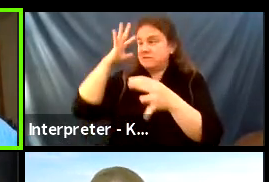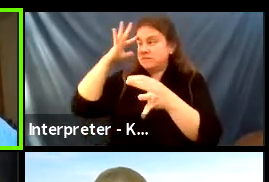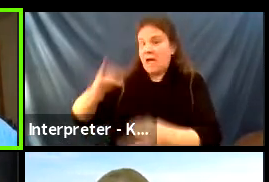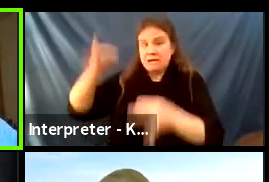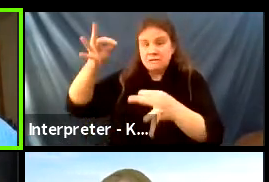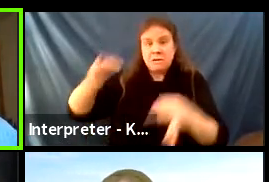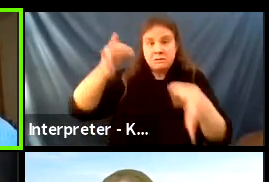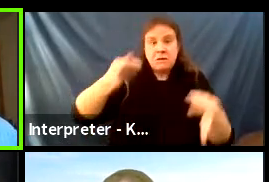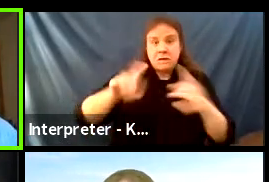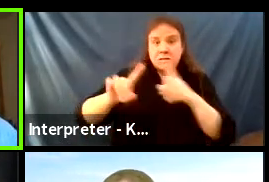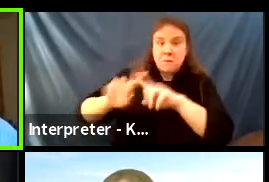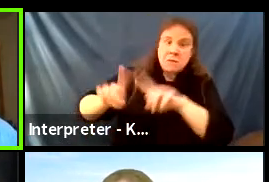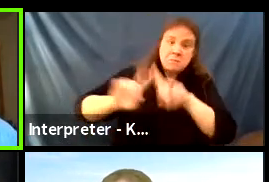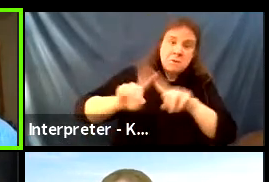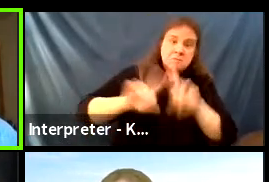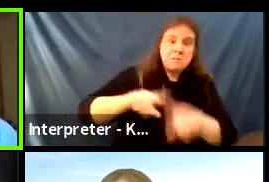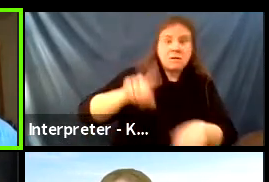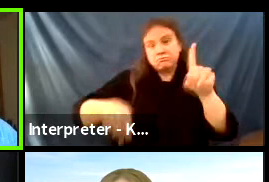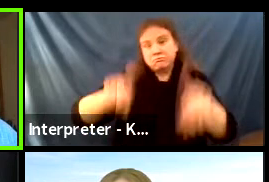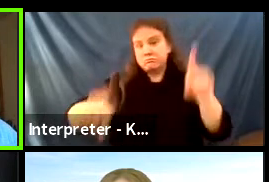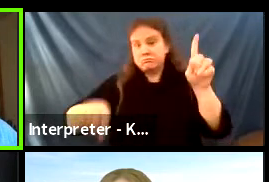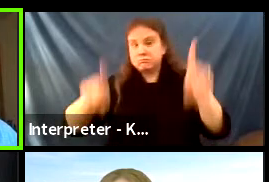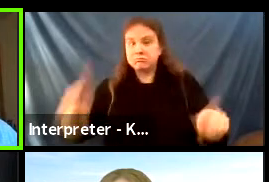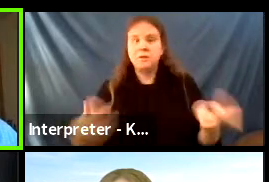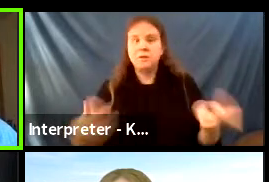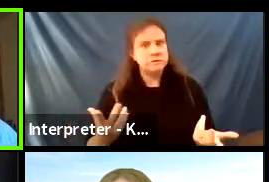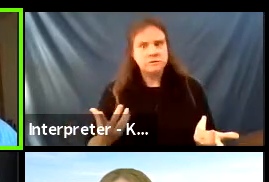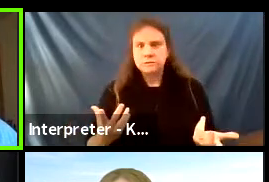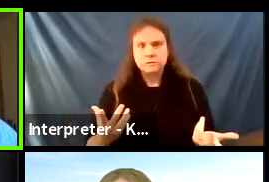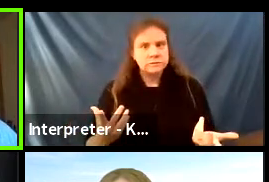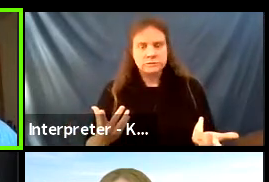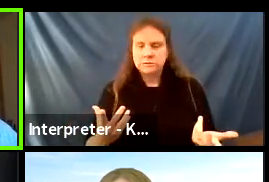case in different ways in different areas. That